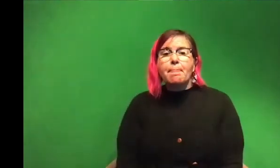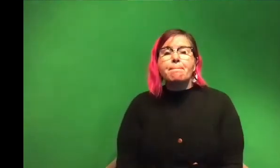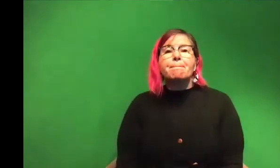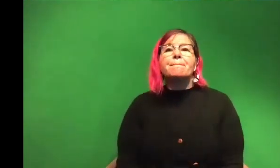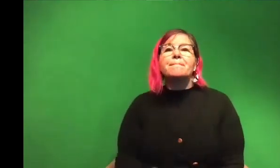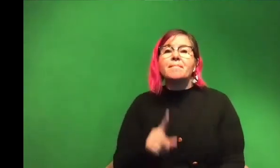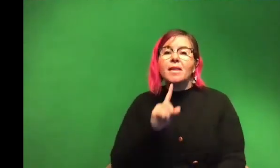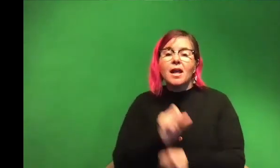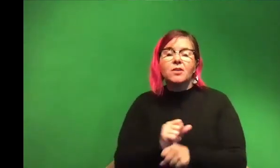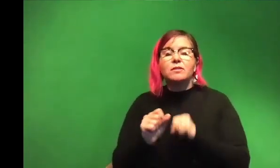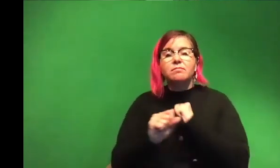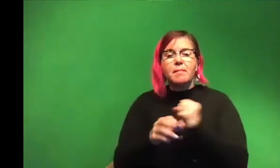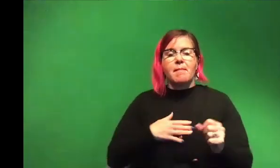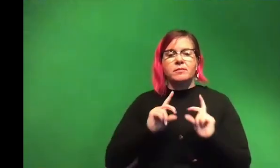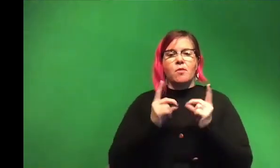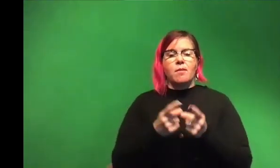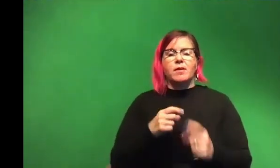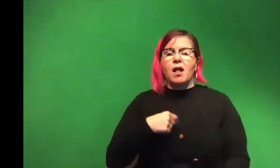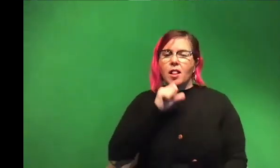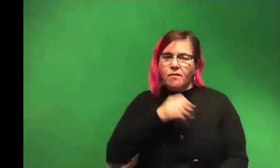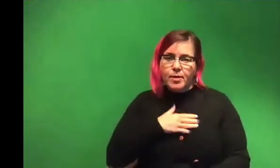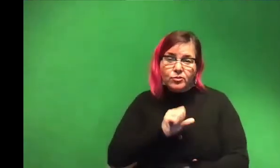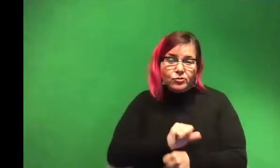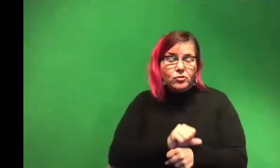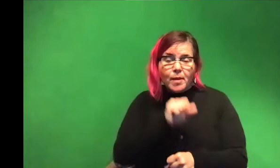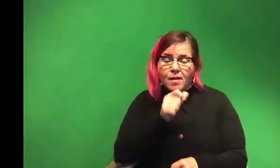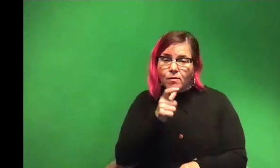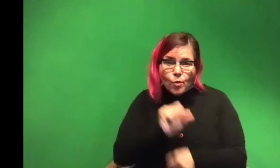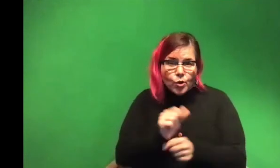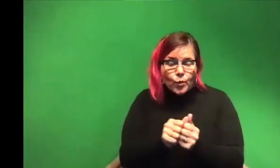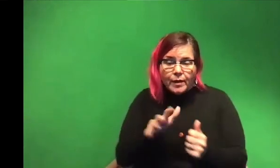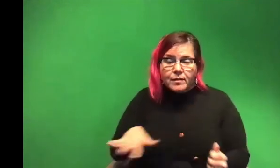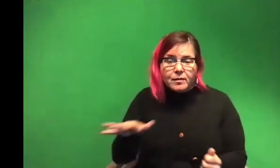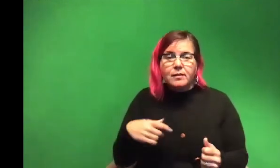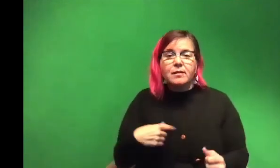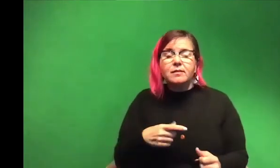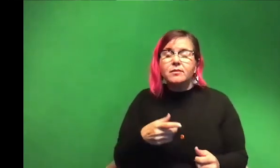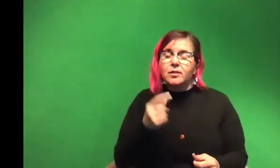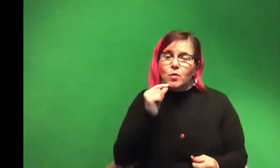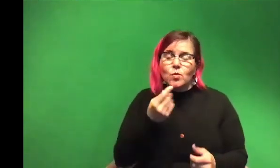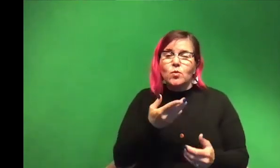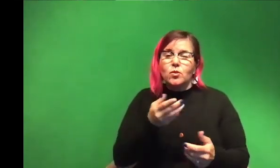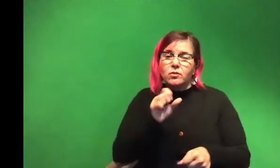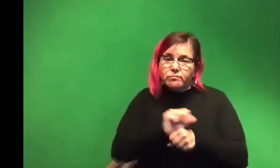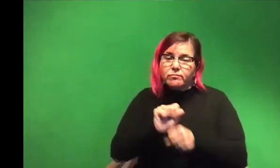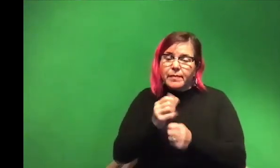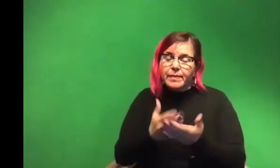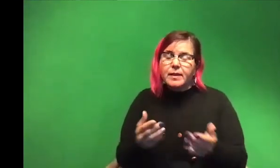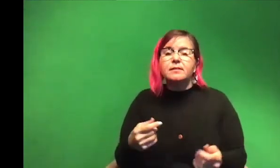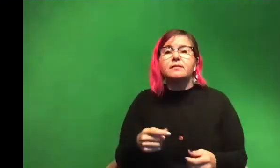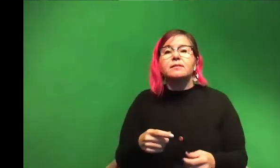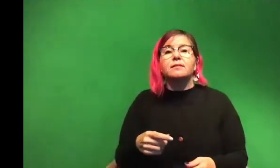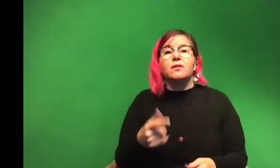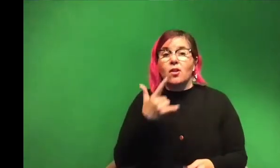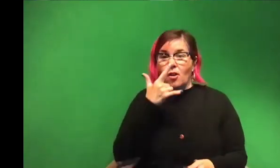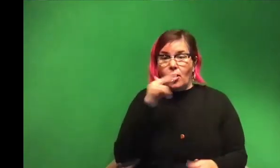love to plug my department. I love my job. I love the people I work with. I think we do really cool stuff. As far as what that looks